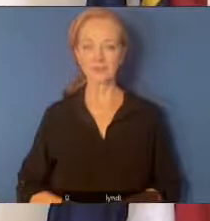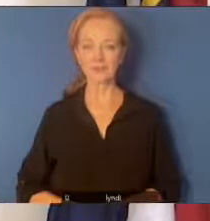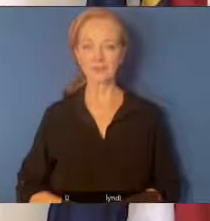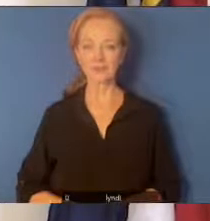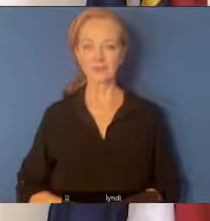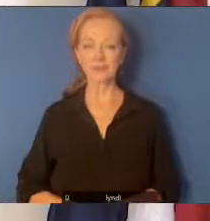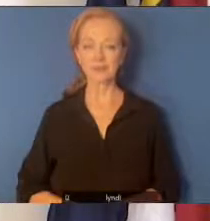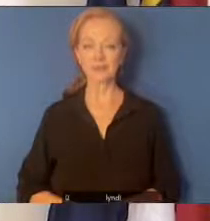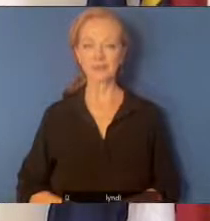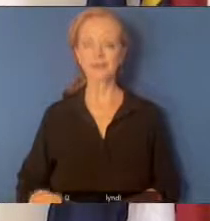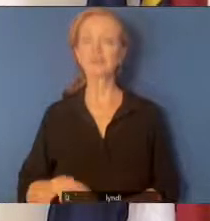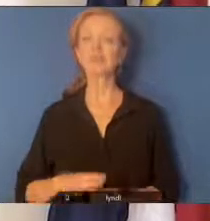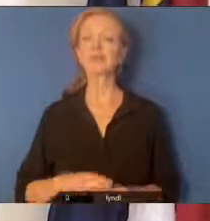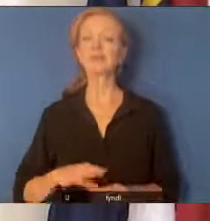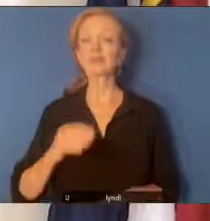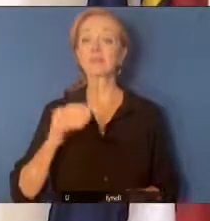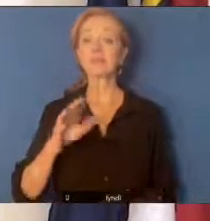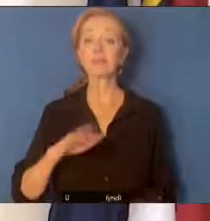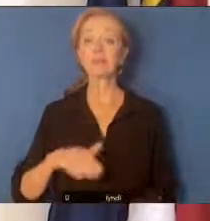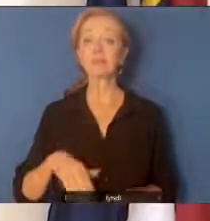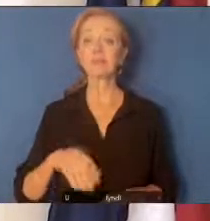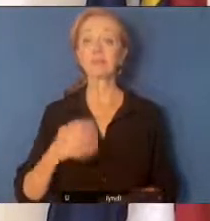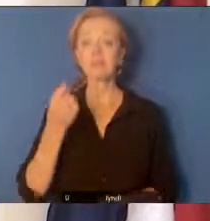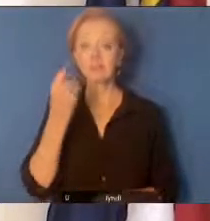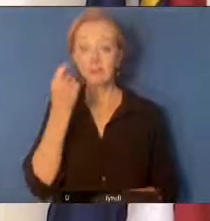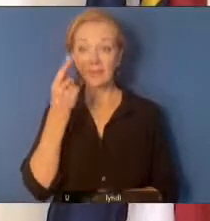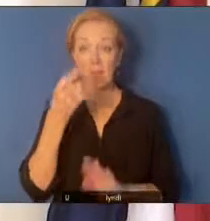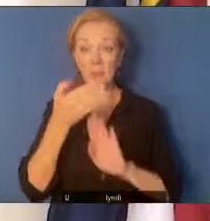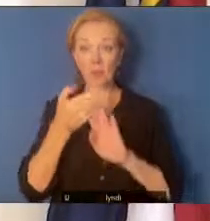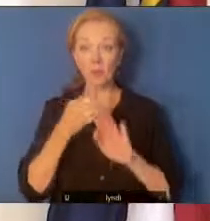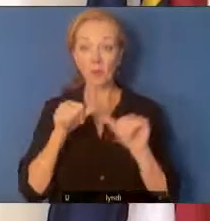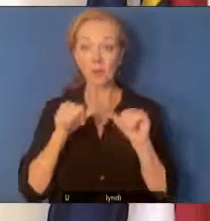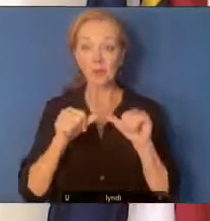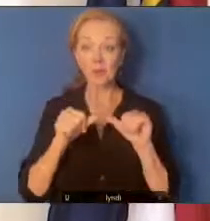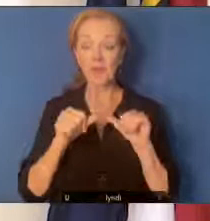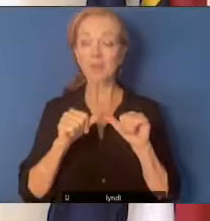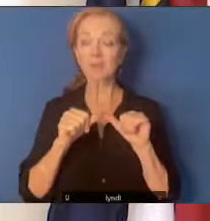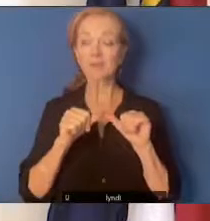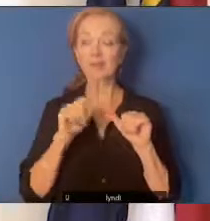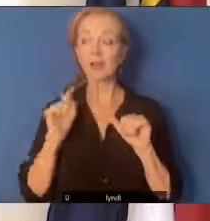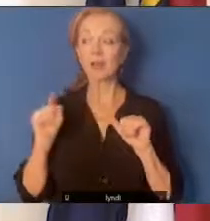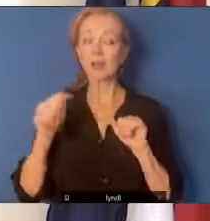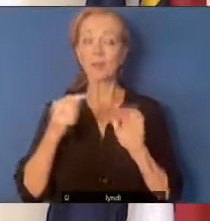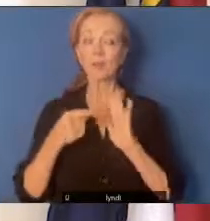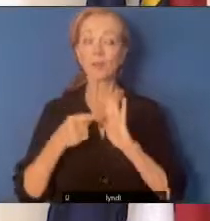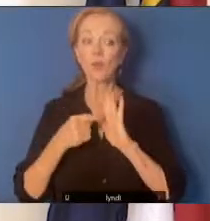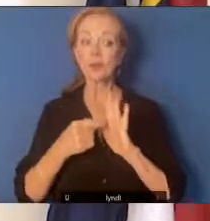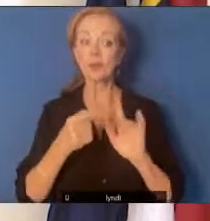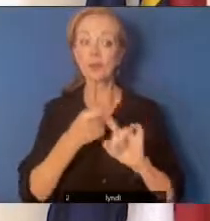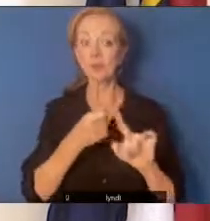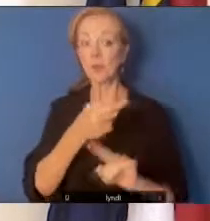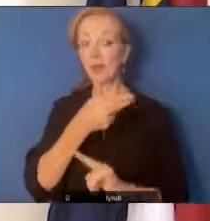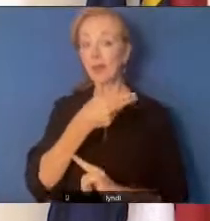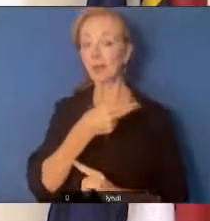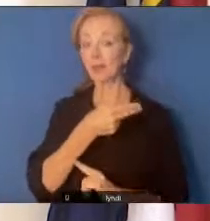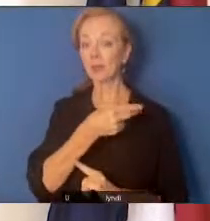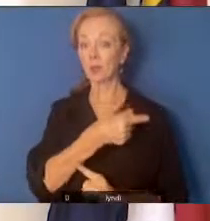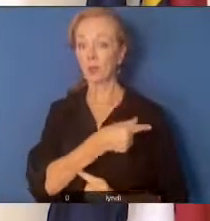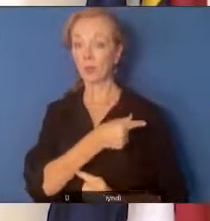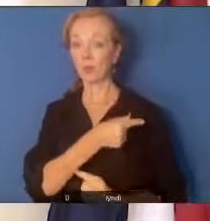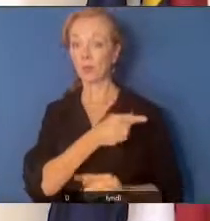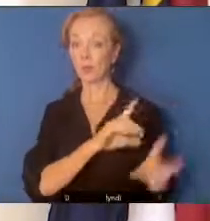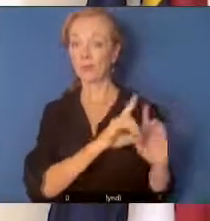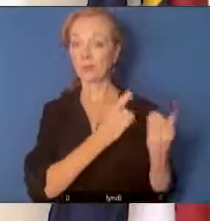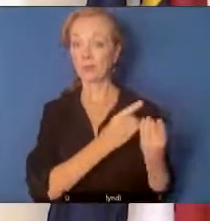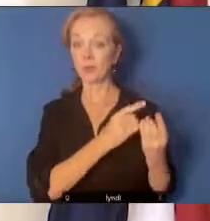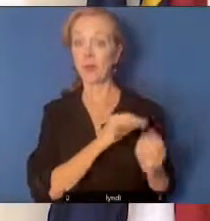And before we move on, I just want to point out that we have representatives of not only the Hickory Grove Patrol Division, but also from